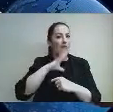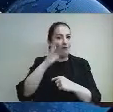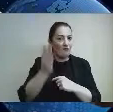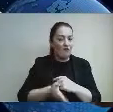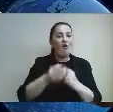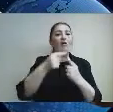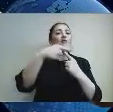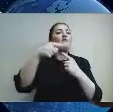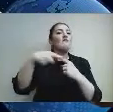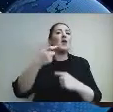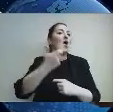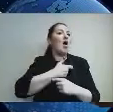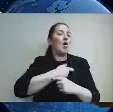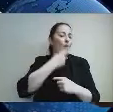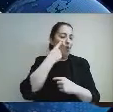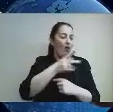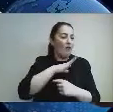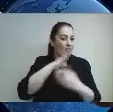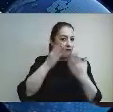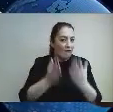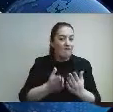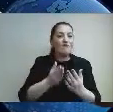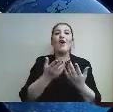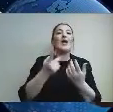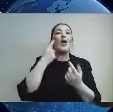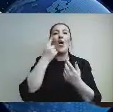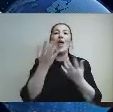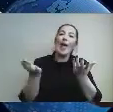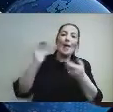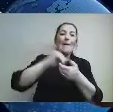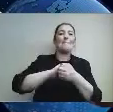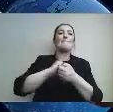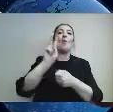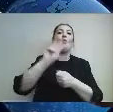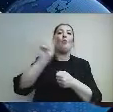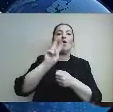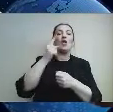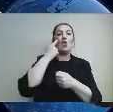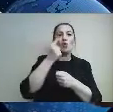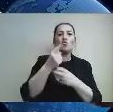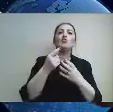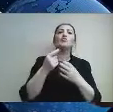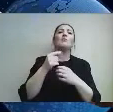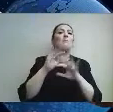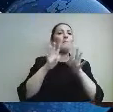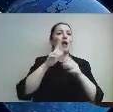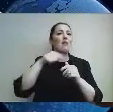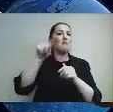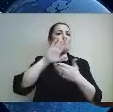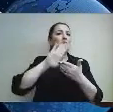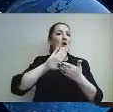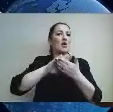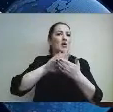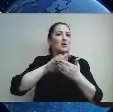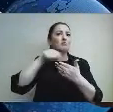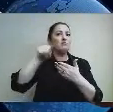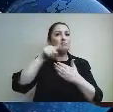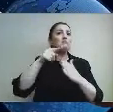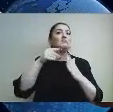see plenty of hybrid model examples. Maybe there are such examples here too. So they become